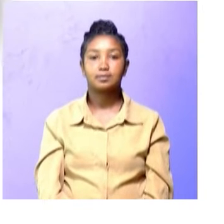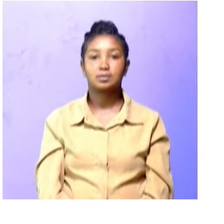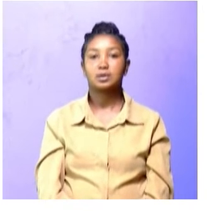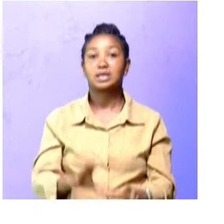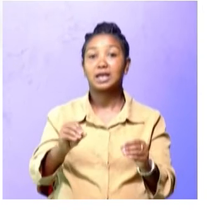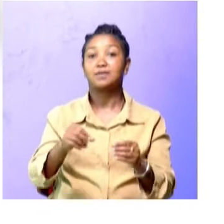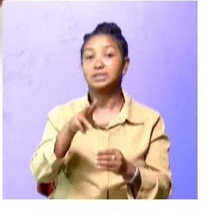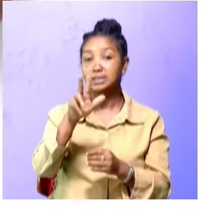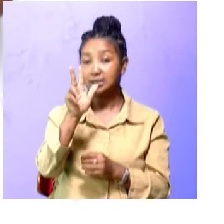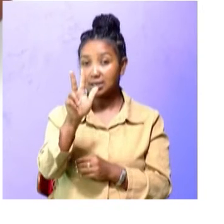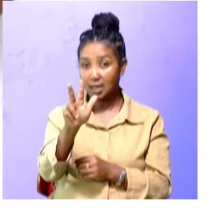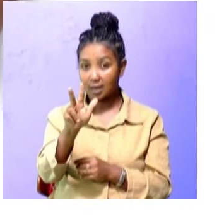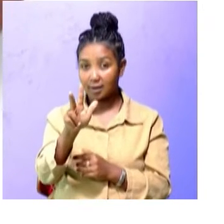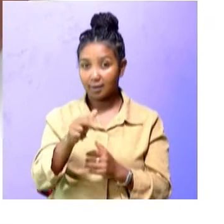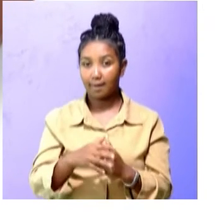three